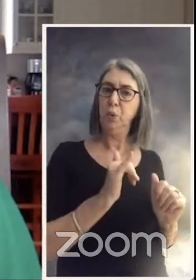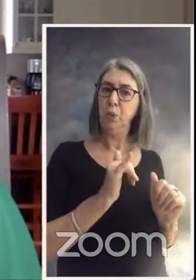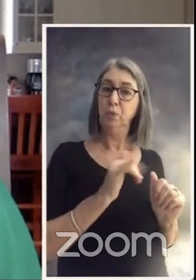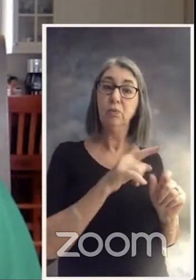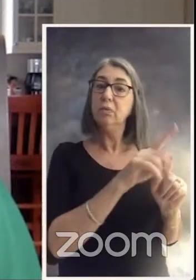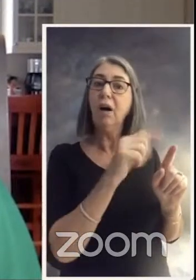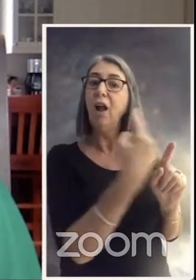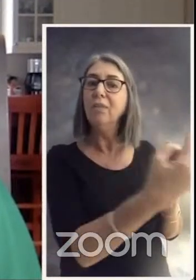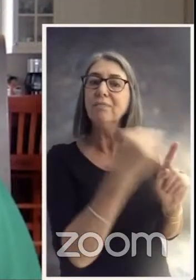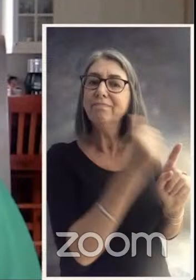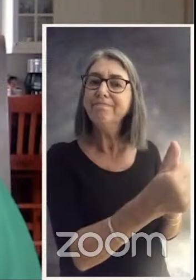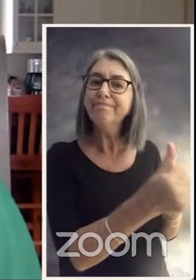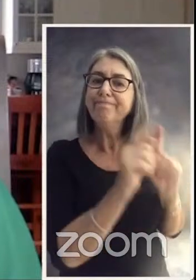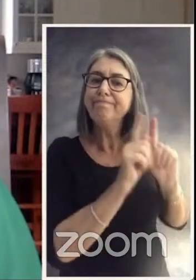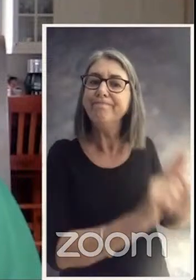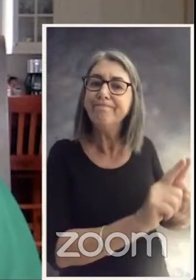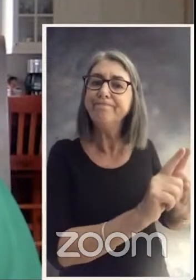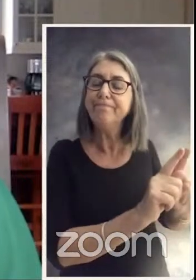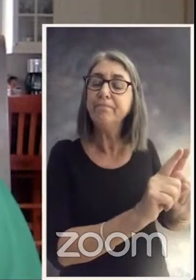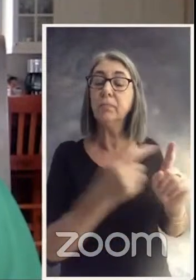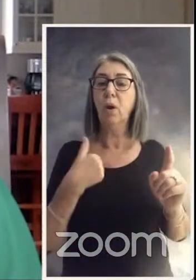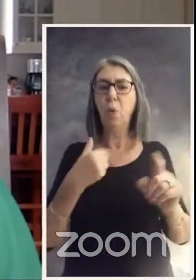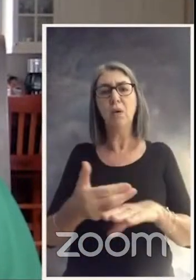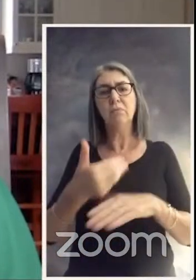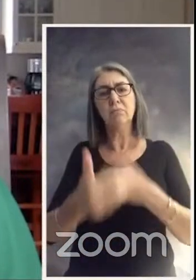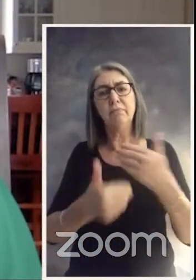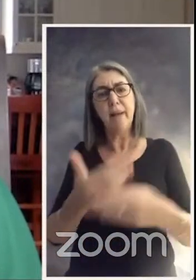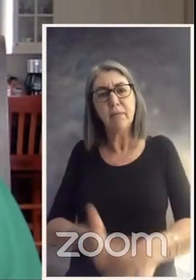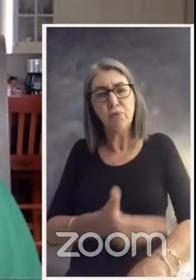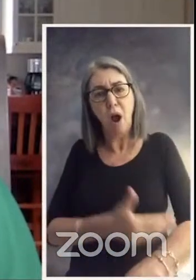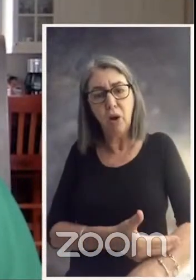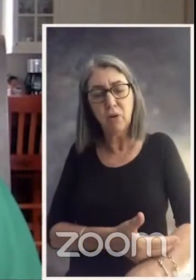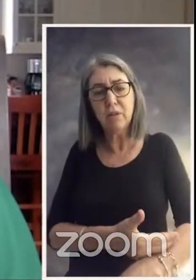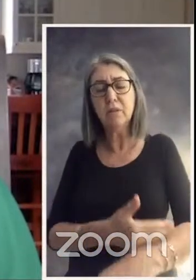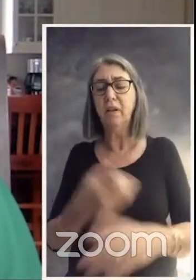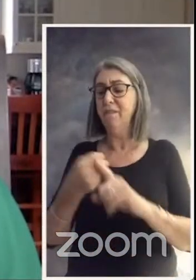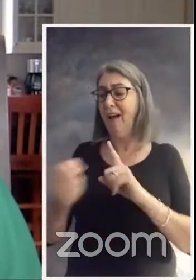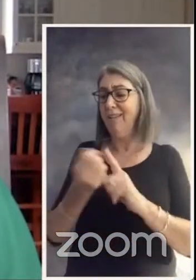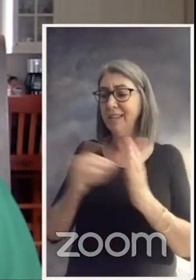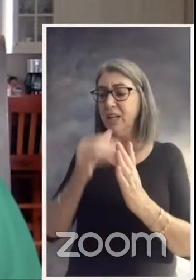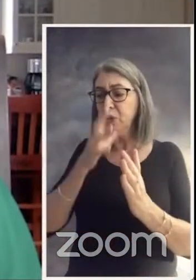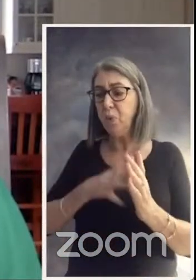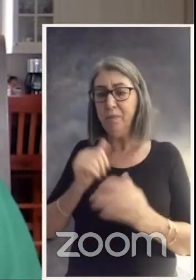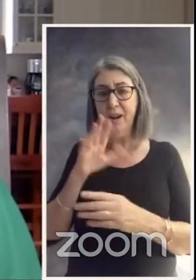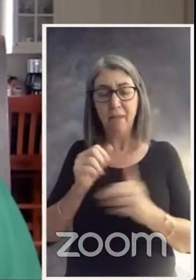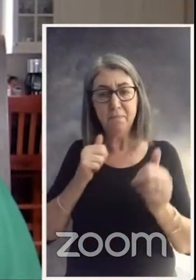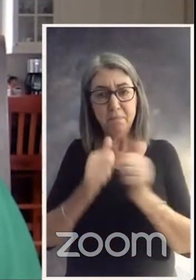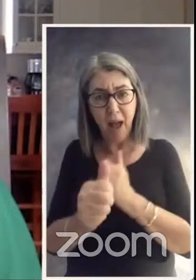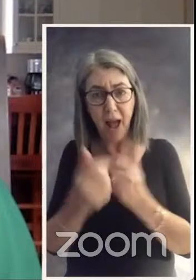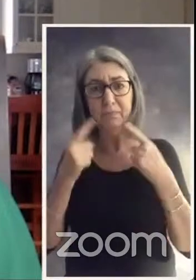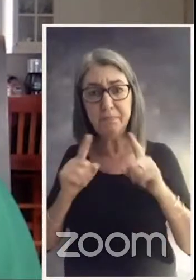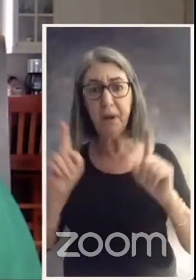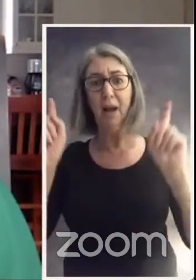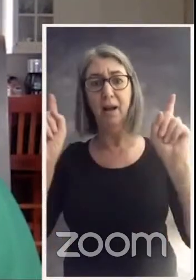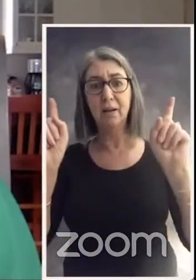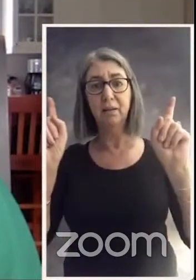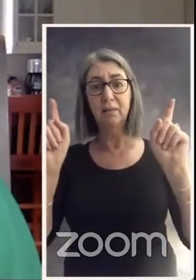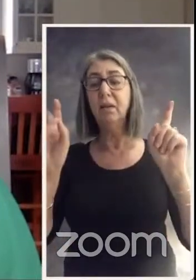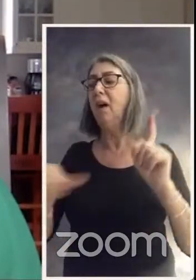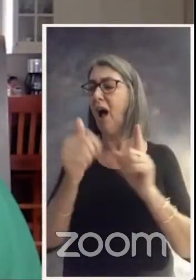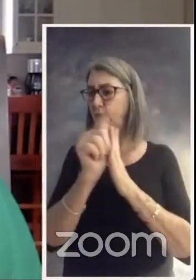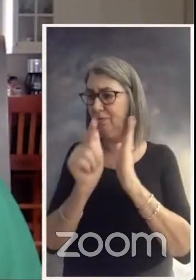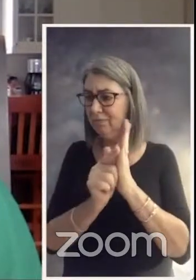was not alone. We're making progress. The Violence Against Women Act was passed and enacted.